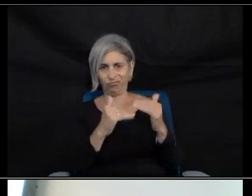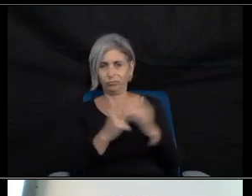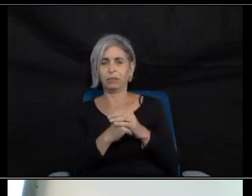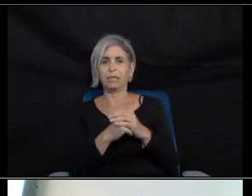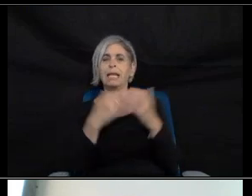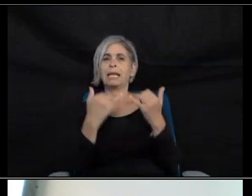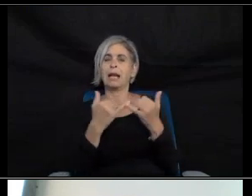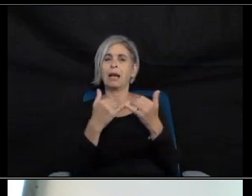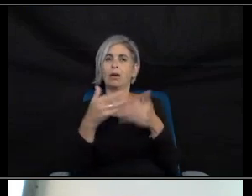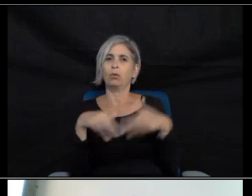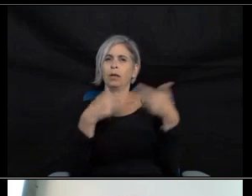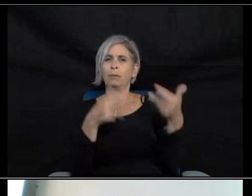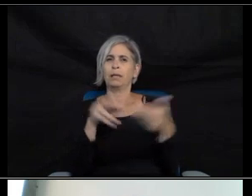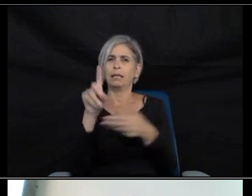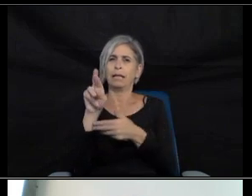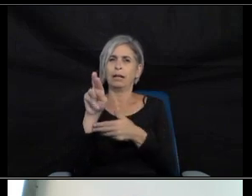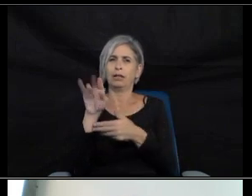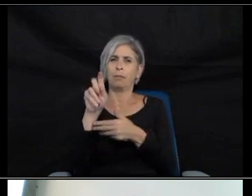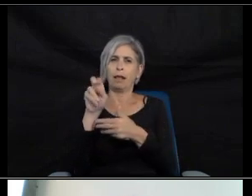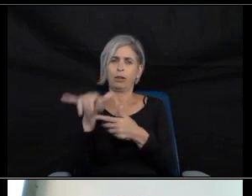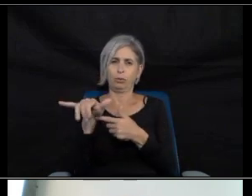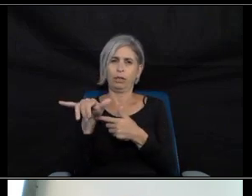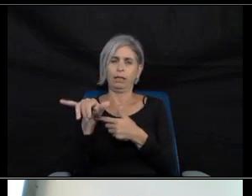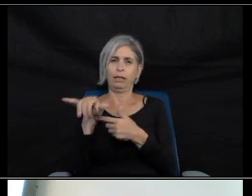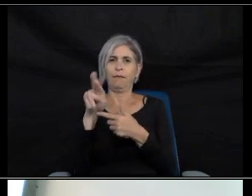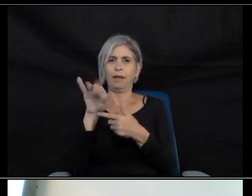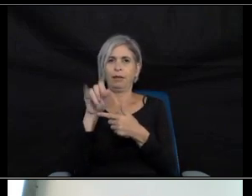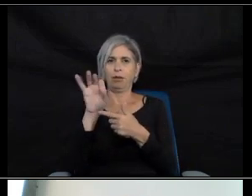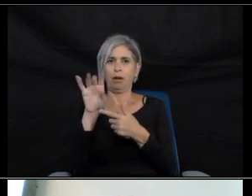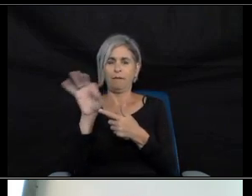recommend Dr. Valerie Valcamp.